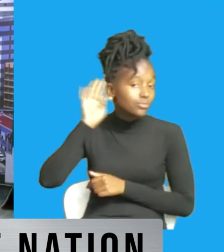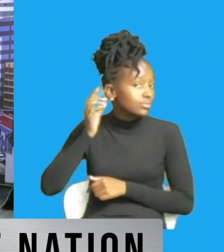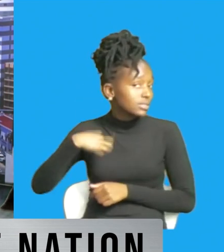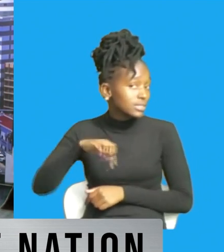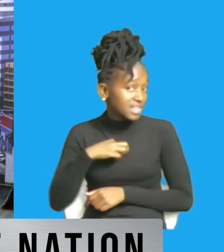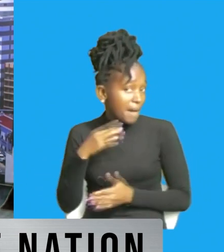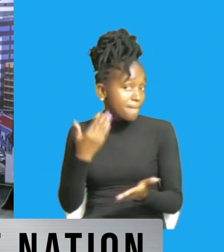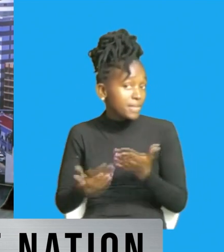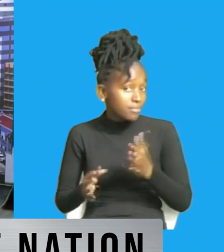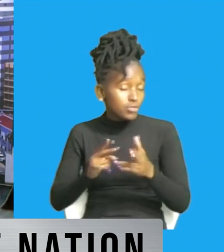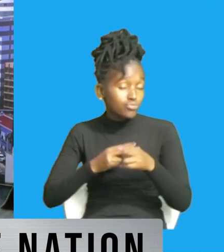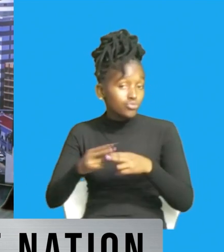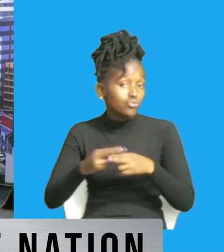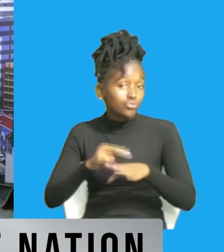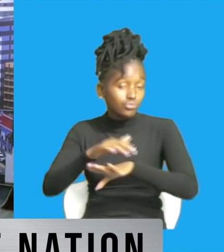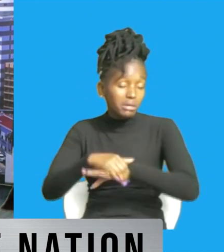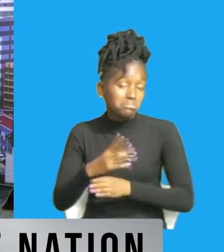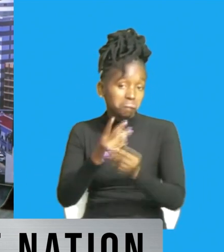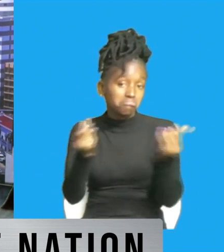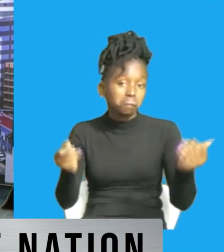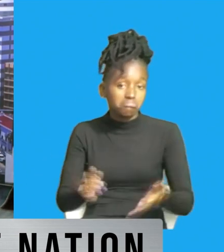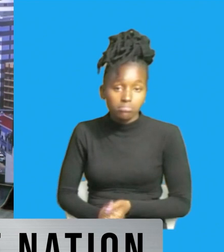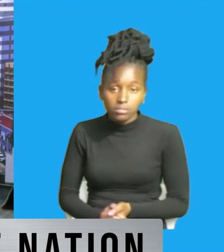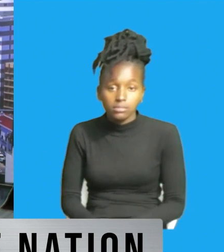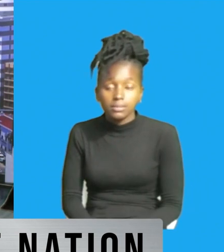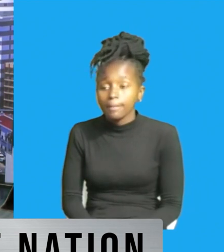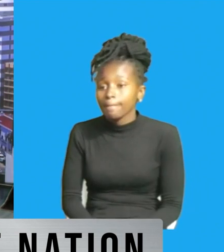solution. Okay.